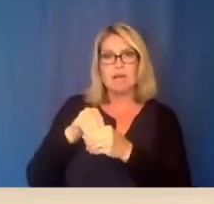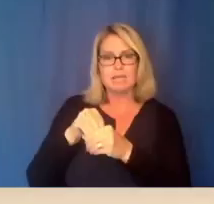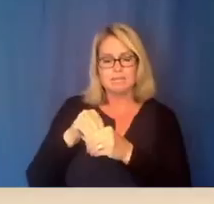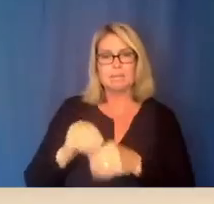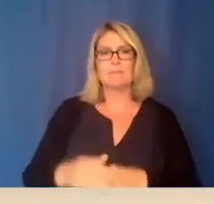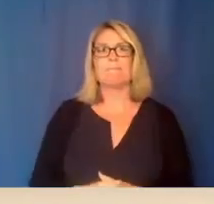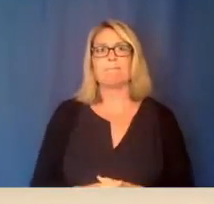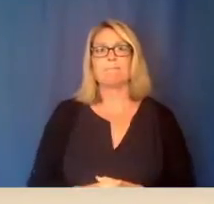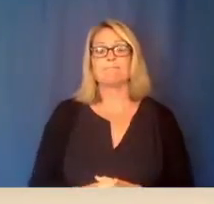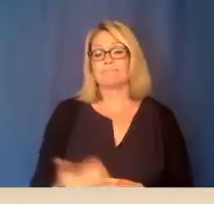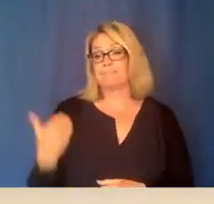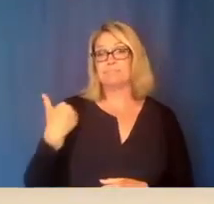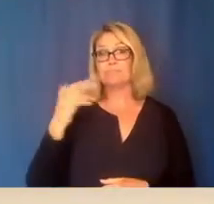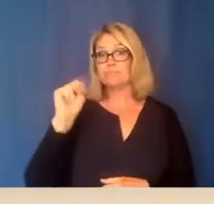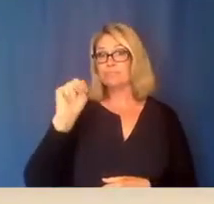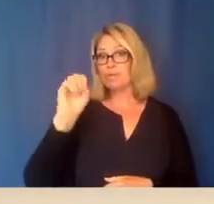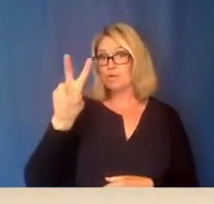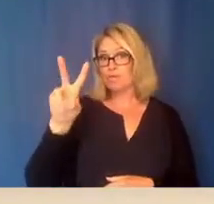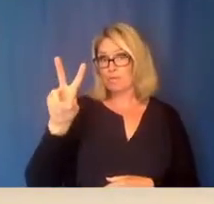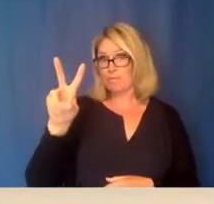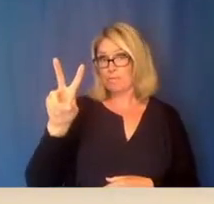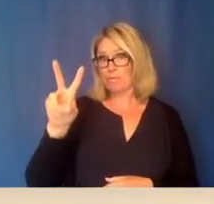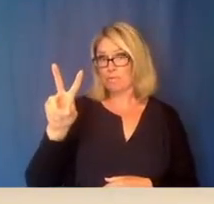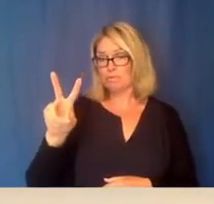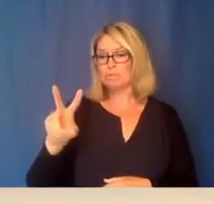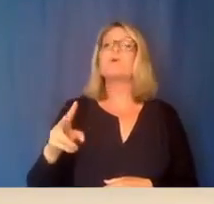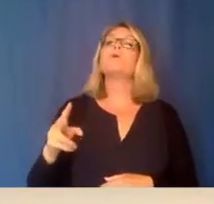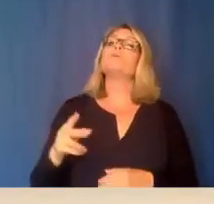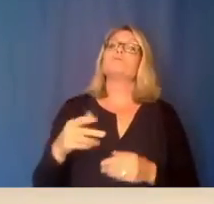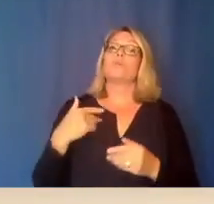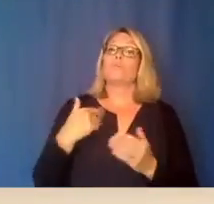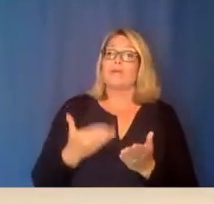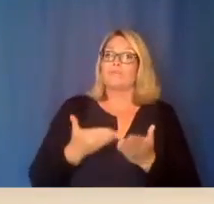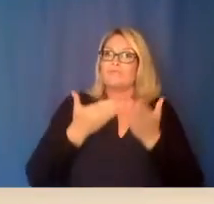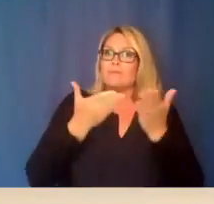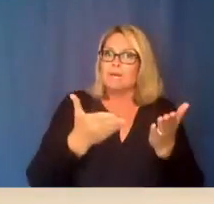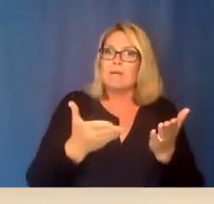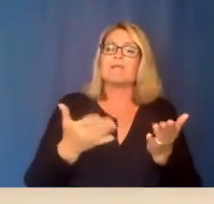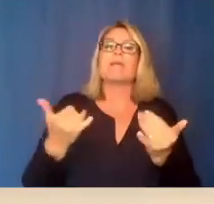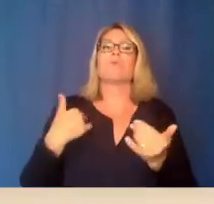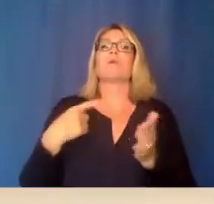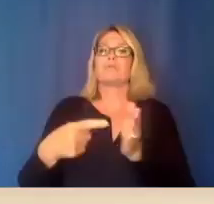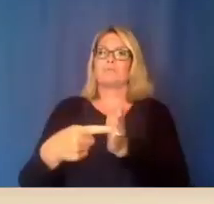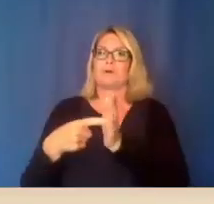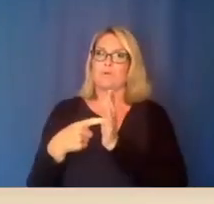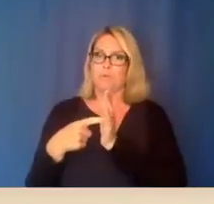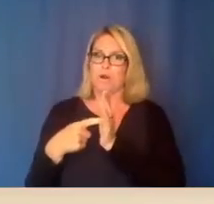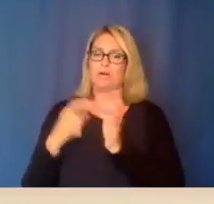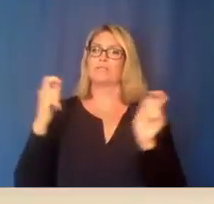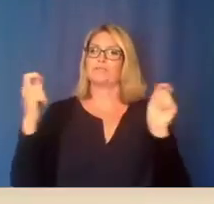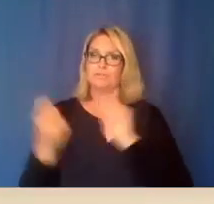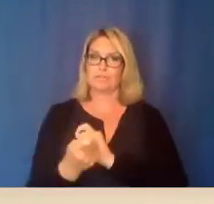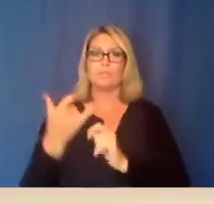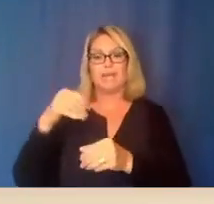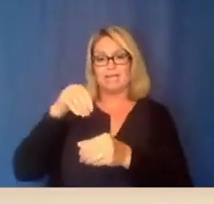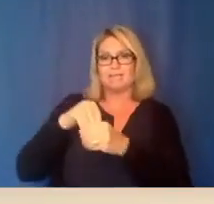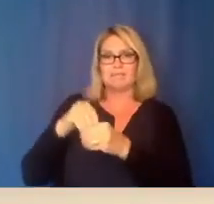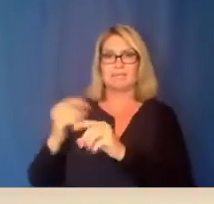In November, we moved to requiring individuals to wear non-medical masks in closed indoor